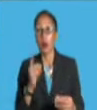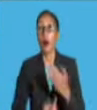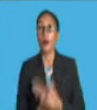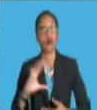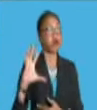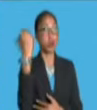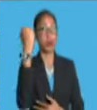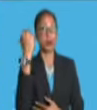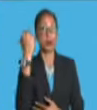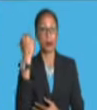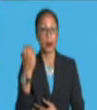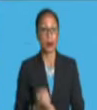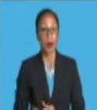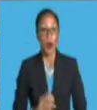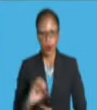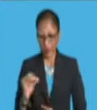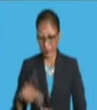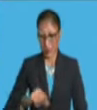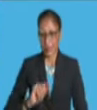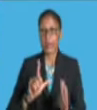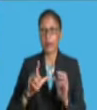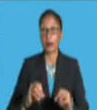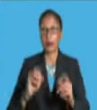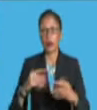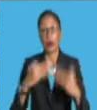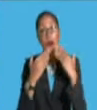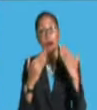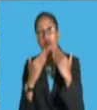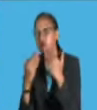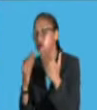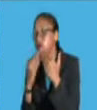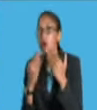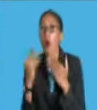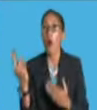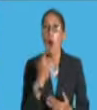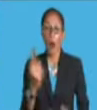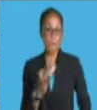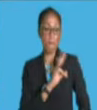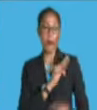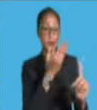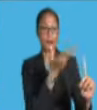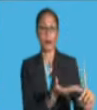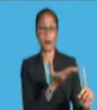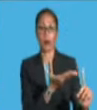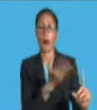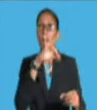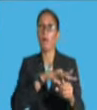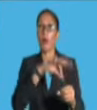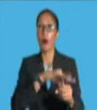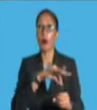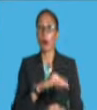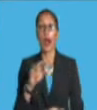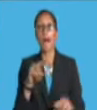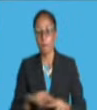convincing victory. I will take this opportunity to sincerely thank all those who had faith in me and voted for me